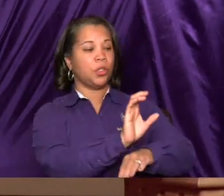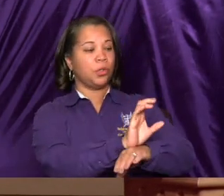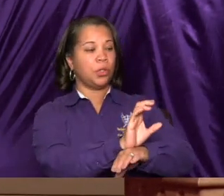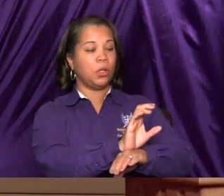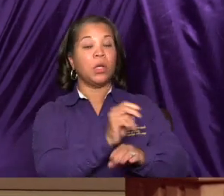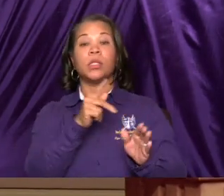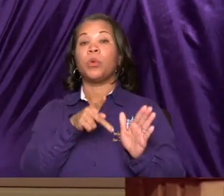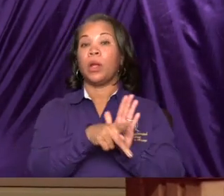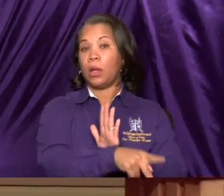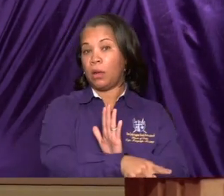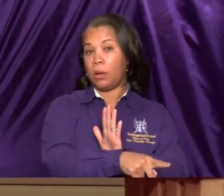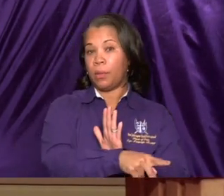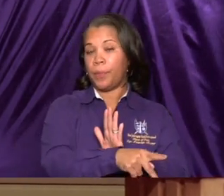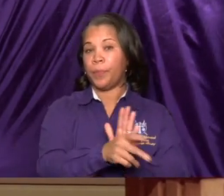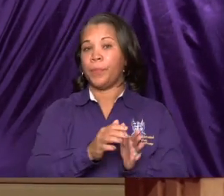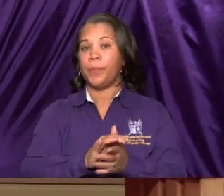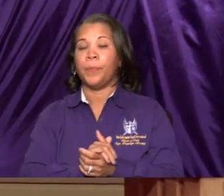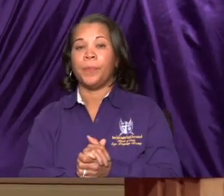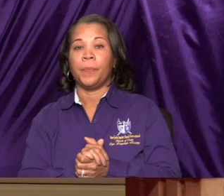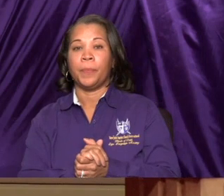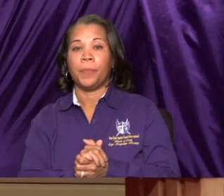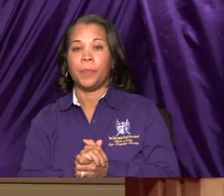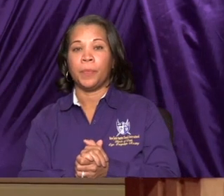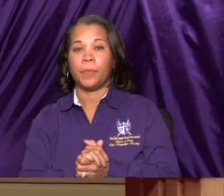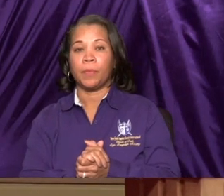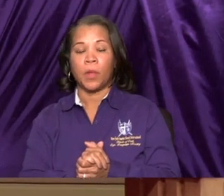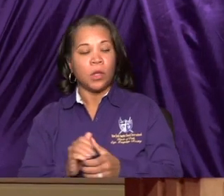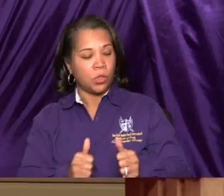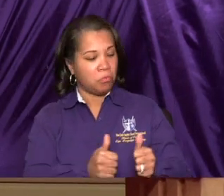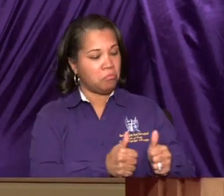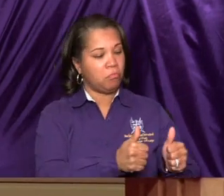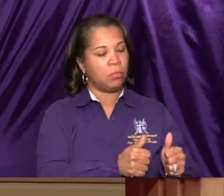So he was retreating, and as he escaped away,